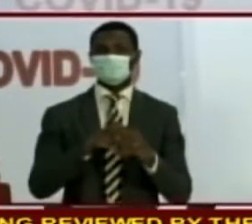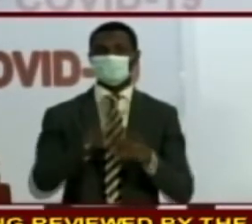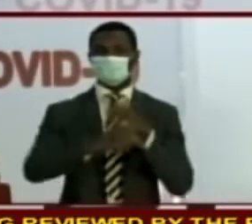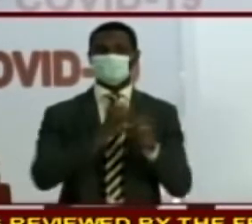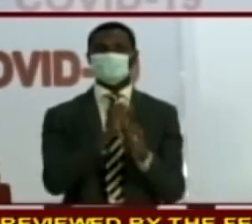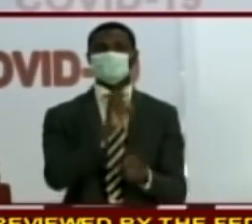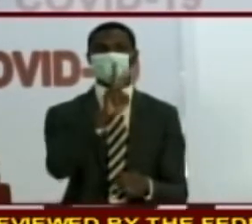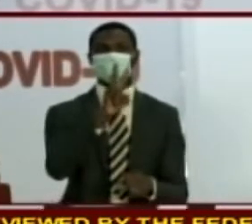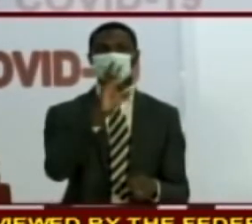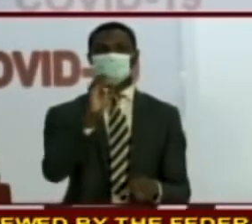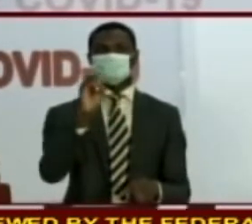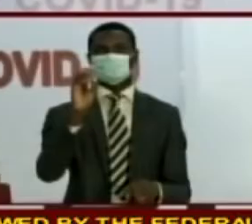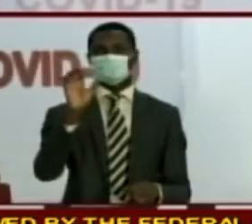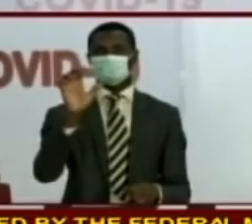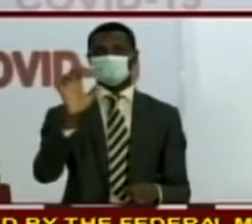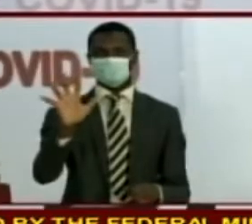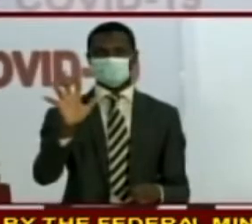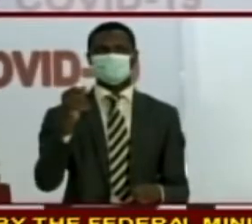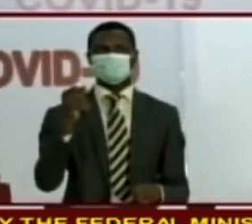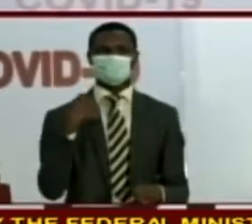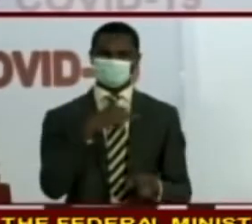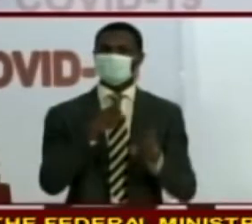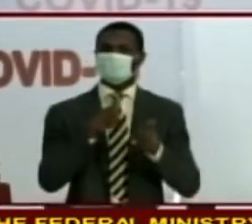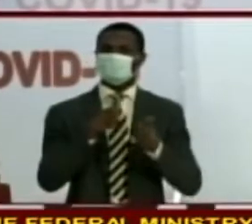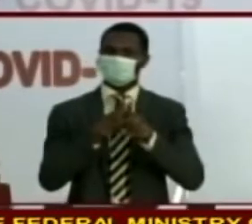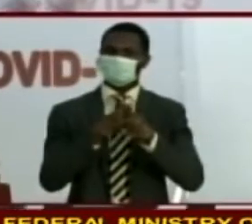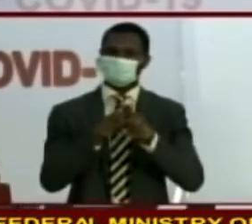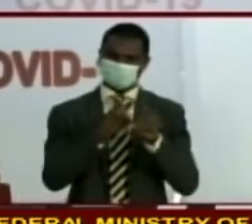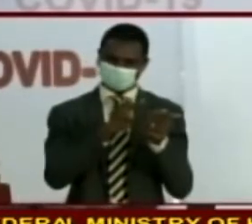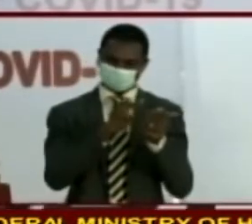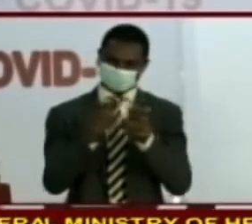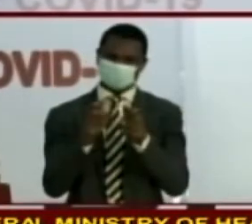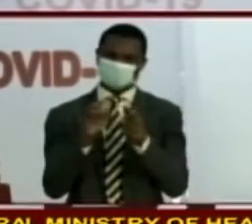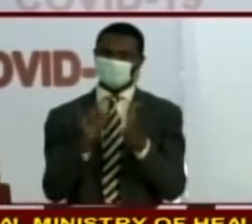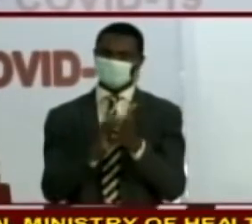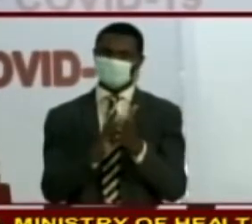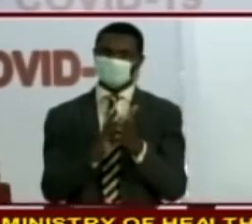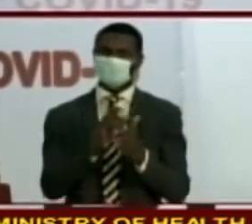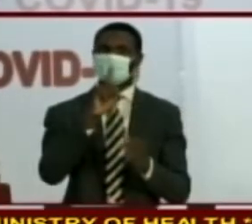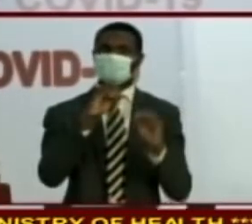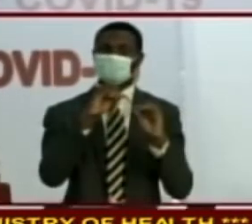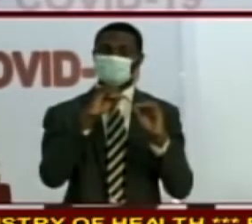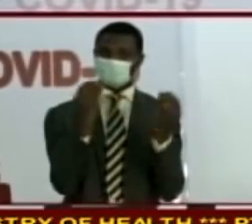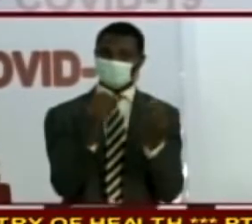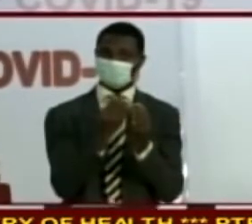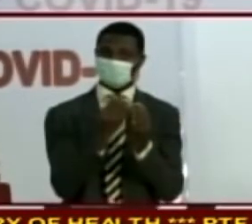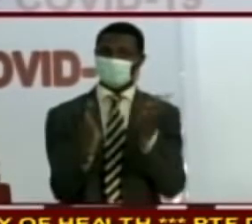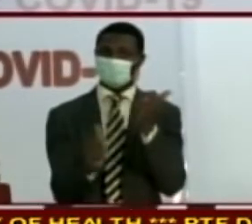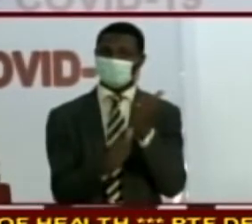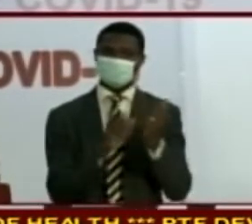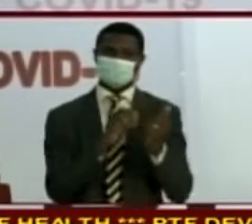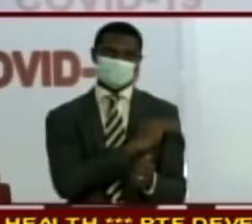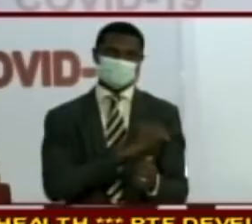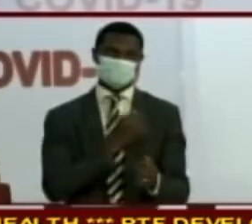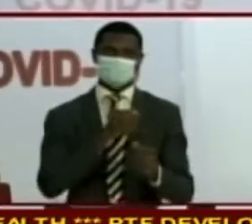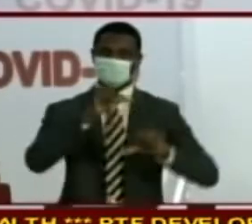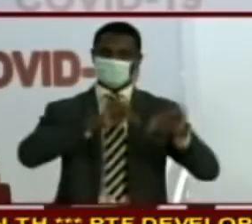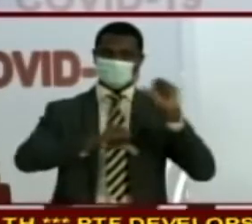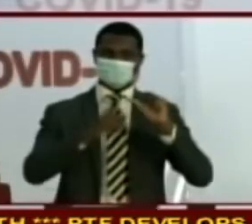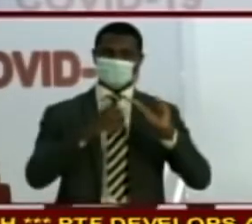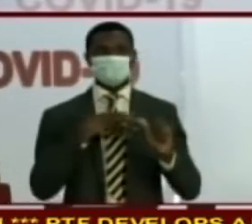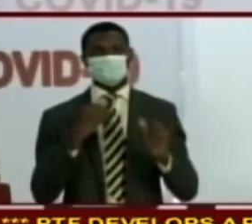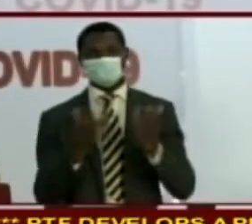2005. We also looked at that. And I think one of the agencies under the Ministry of Science and Technology